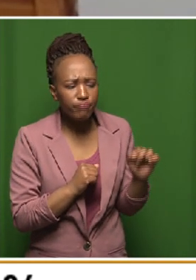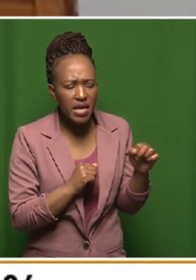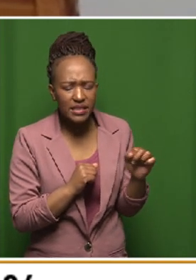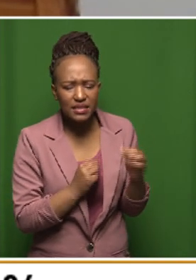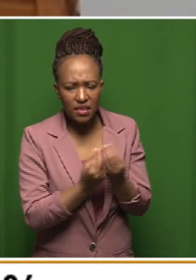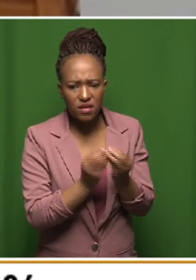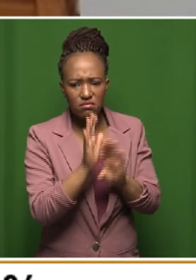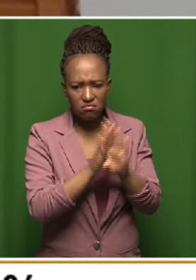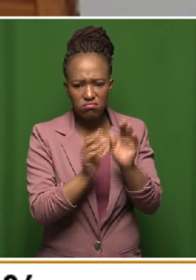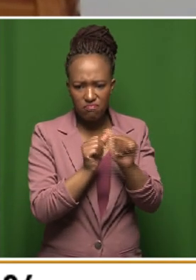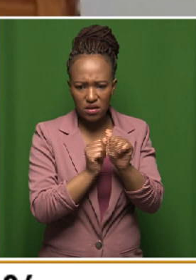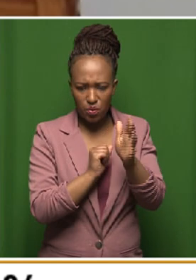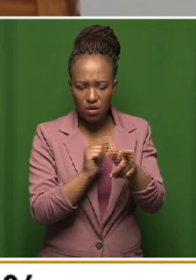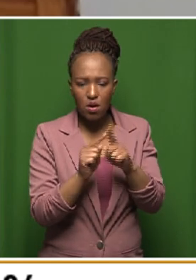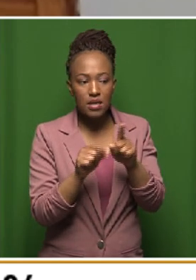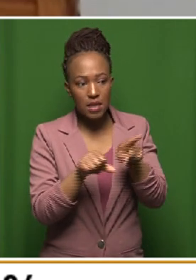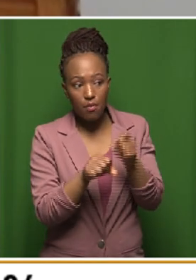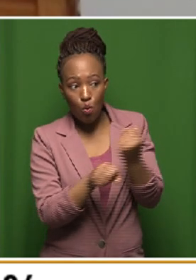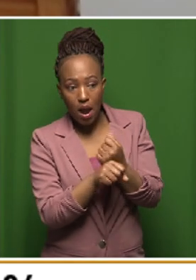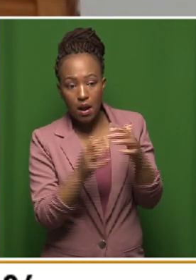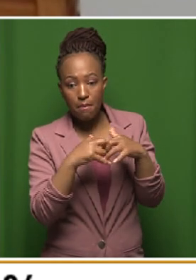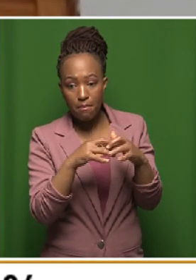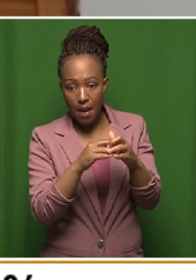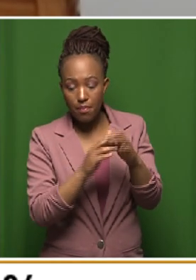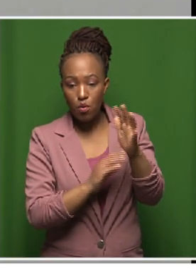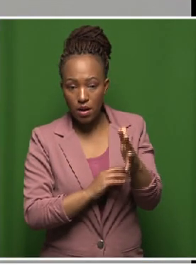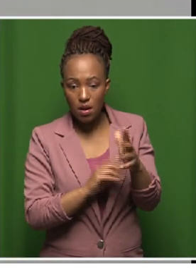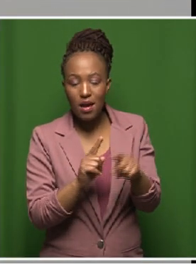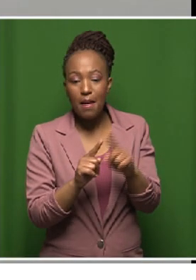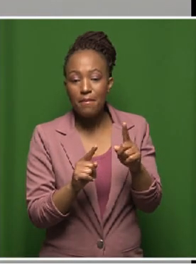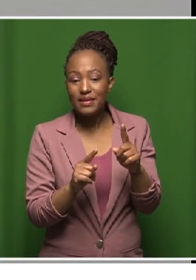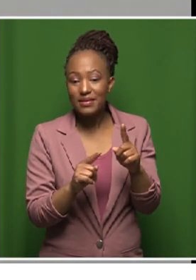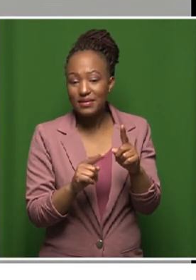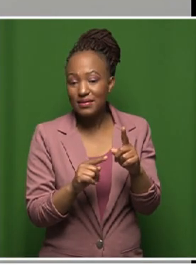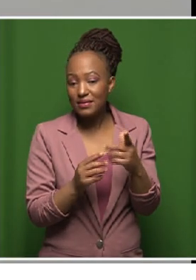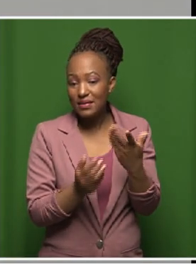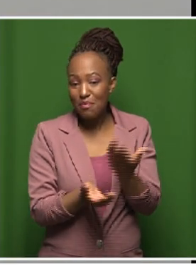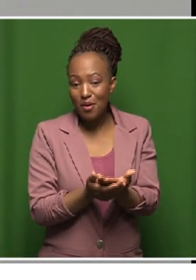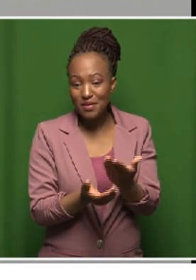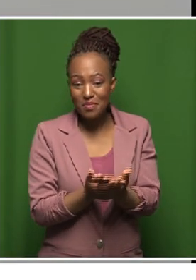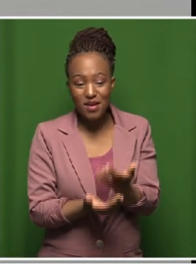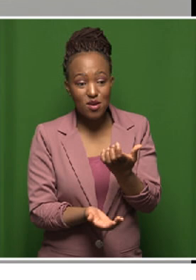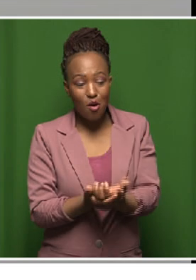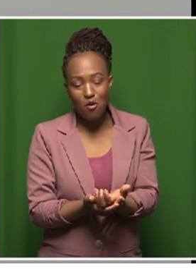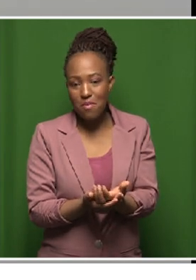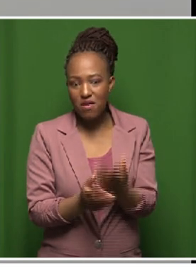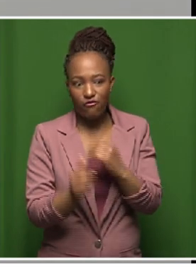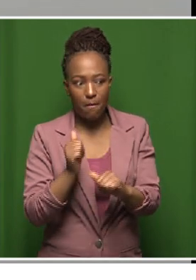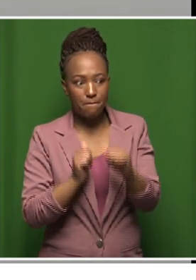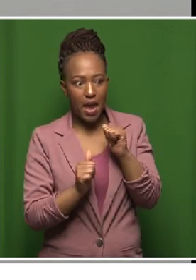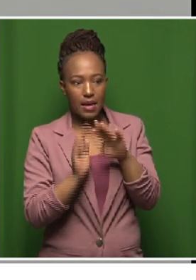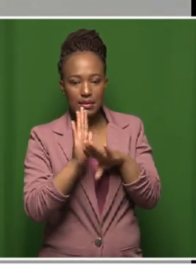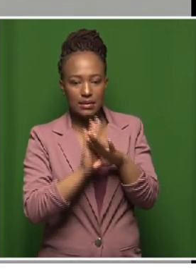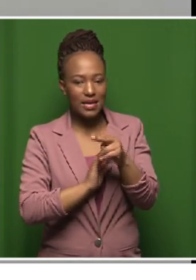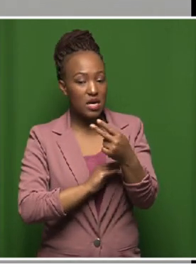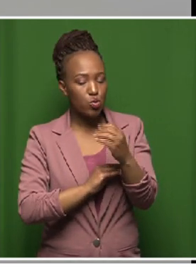bit, and we will start creating some jobs. But I'm afraid it's probably going to take this economy about 10 years to get back where we were, say, 2